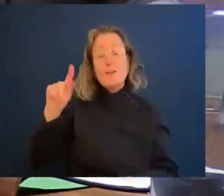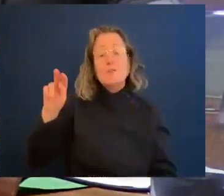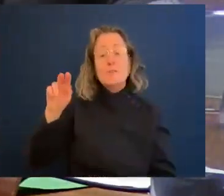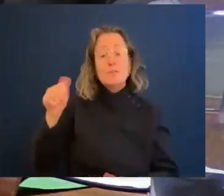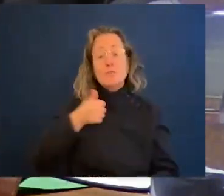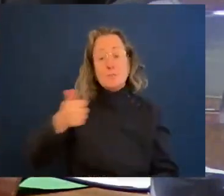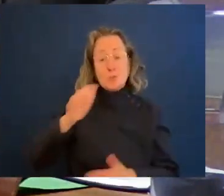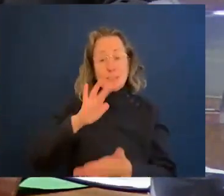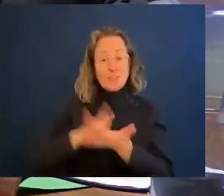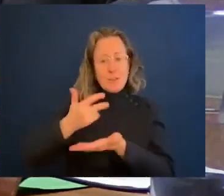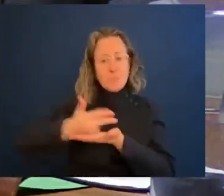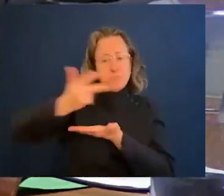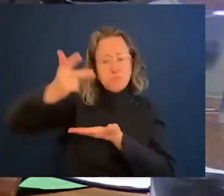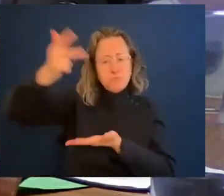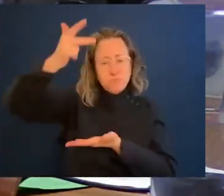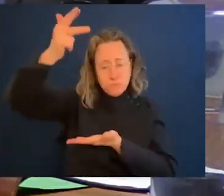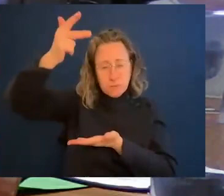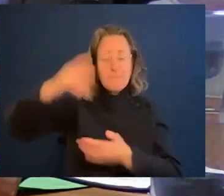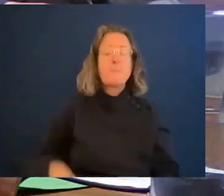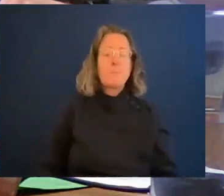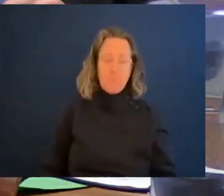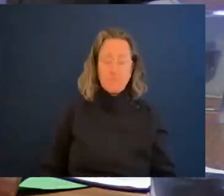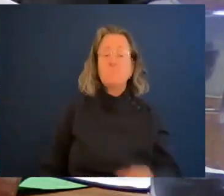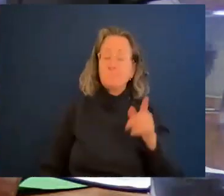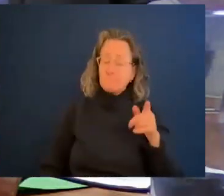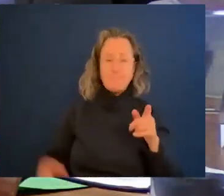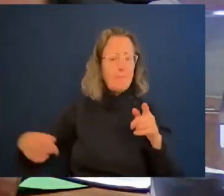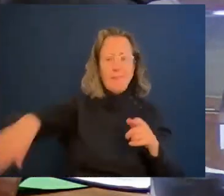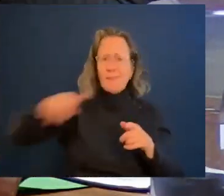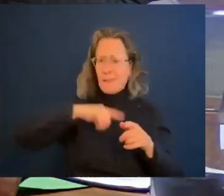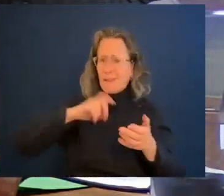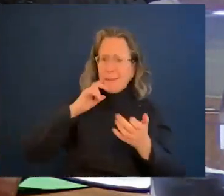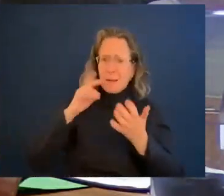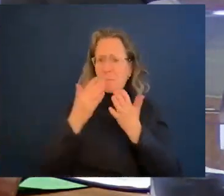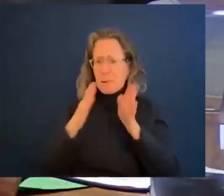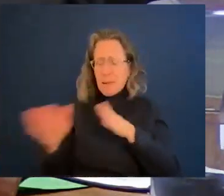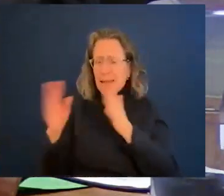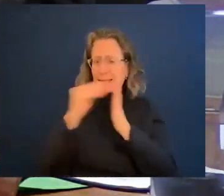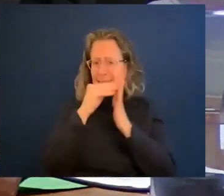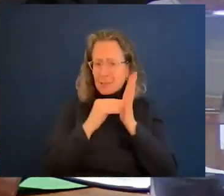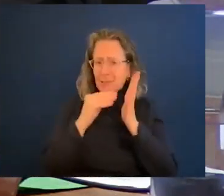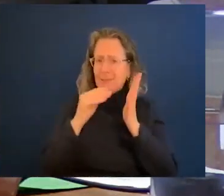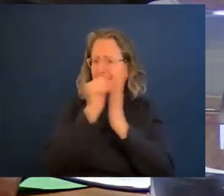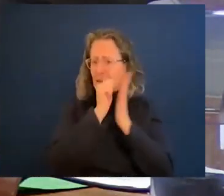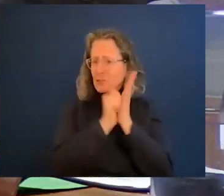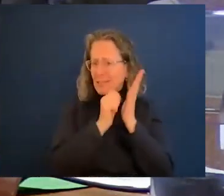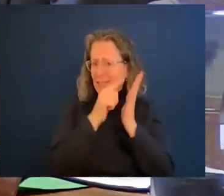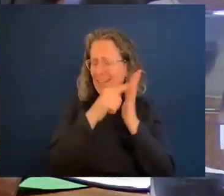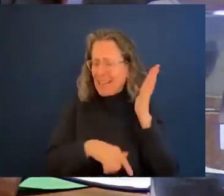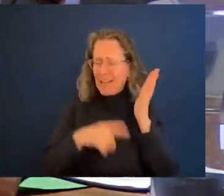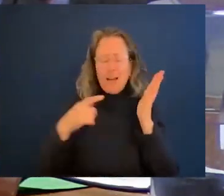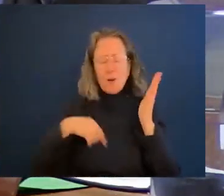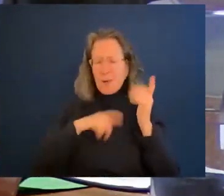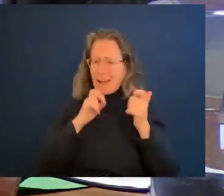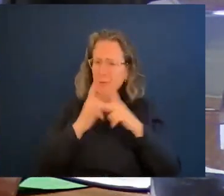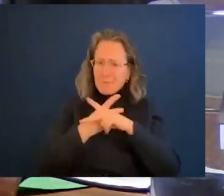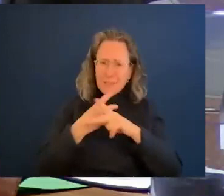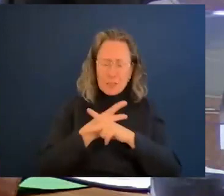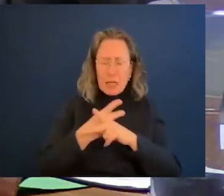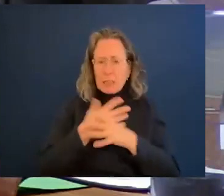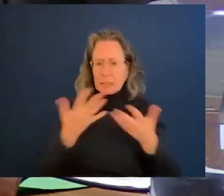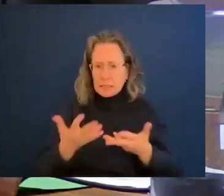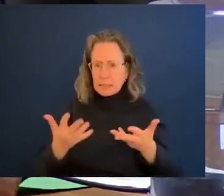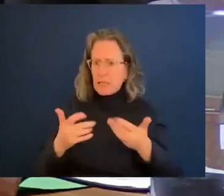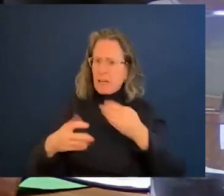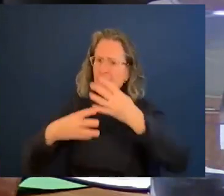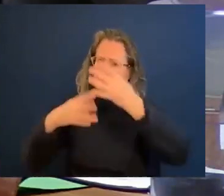agenda committee uh had to make some hard decisions about what to put on the consent agenda because of this Mega meeting um and uh